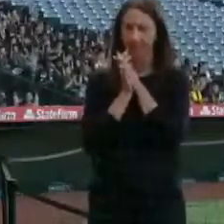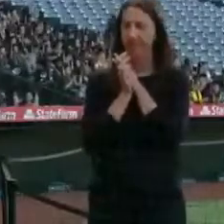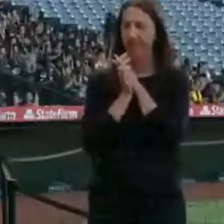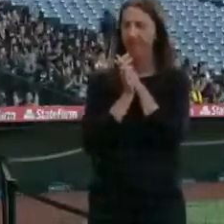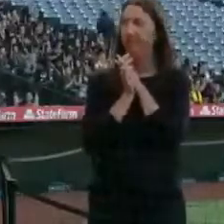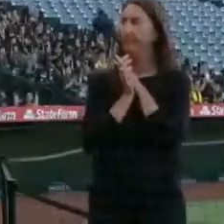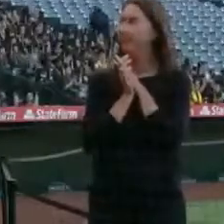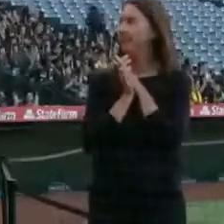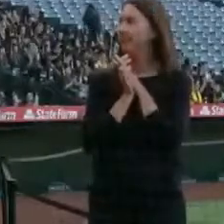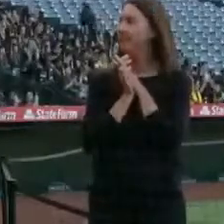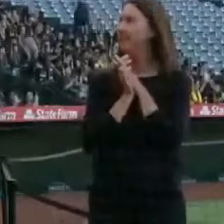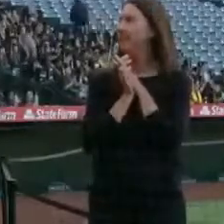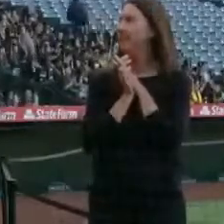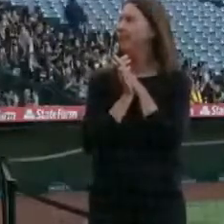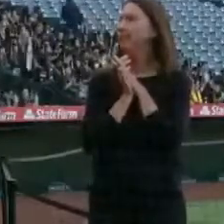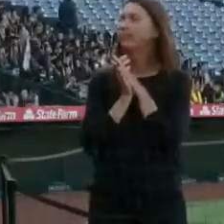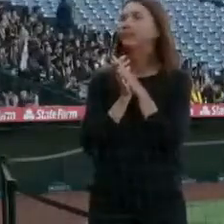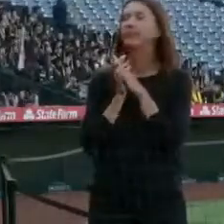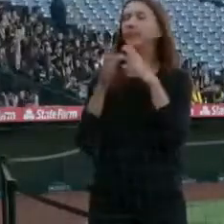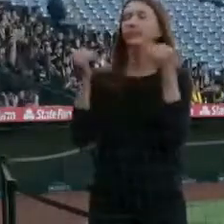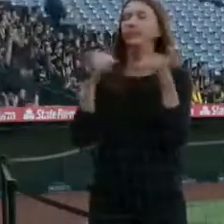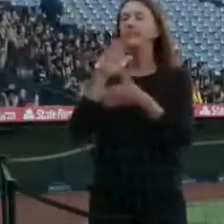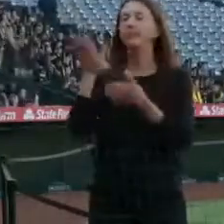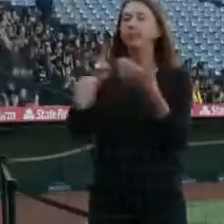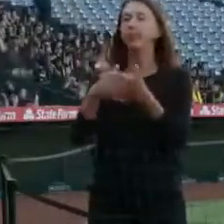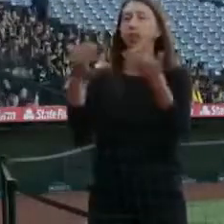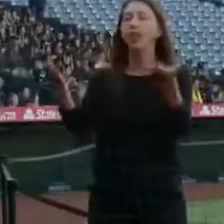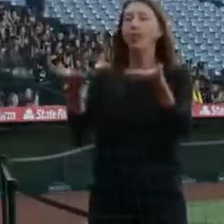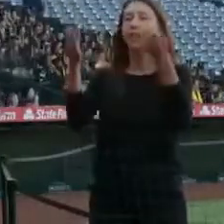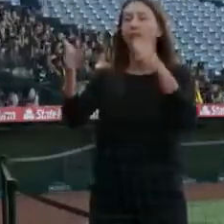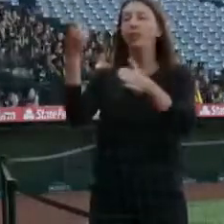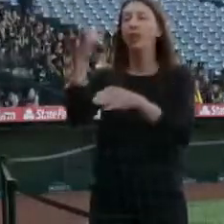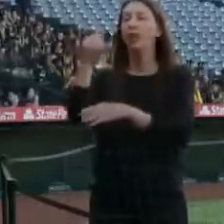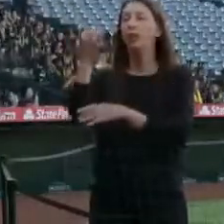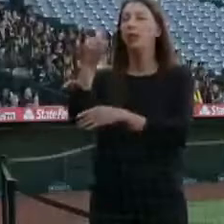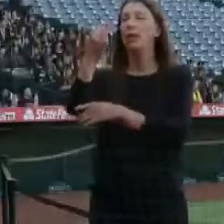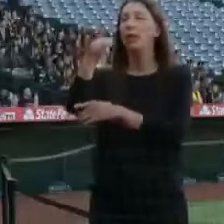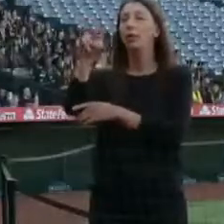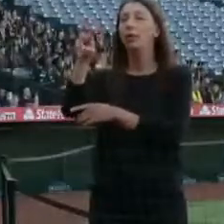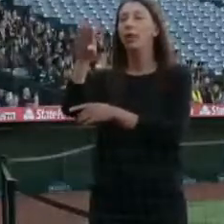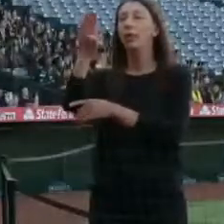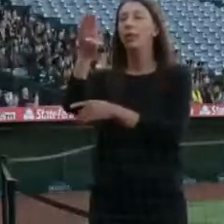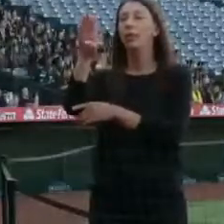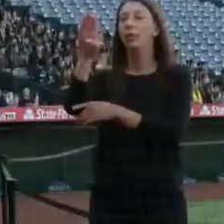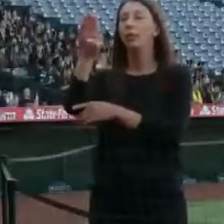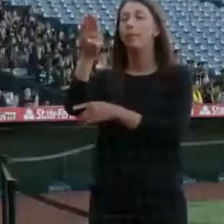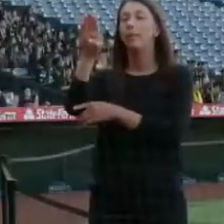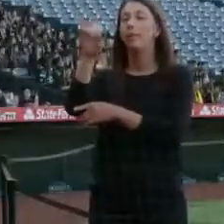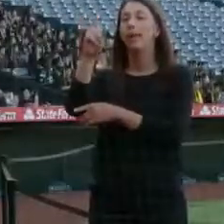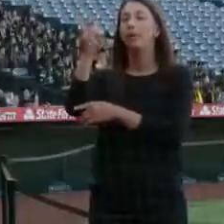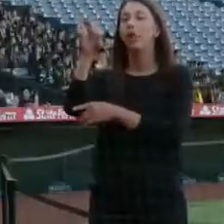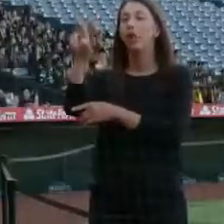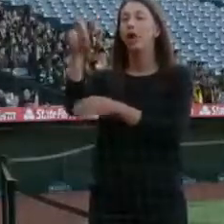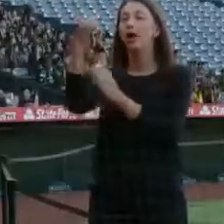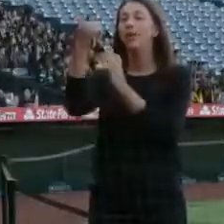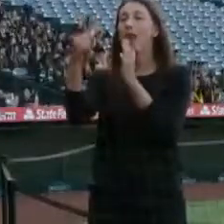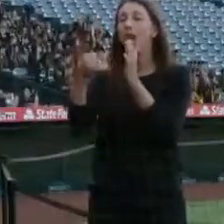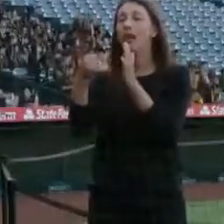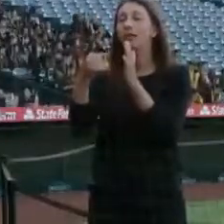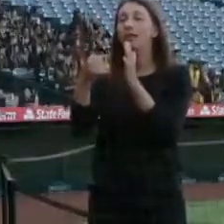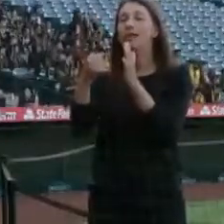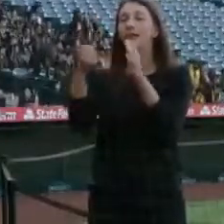Now, will all of the candidates for the 22 Bachelor of Arts please, if you're able to do so, please stand